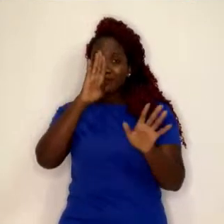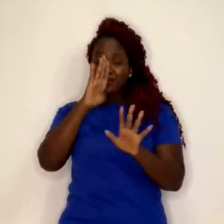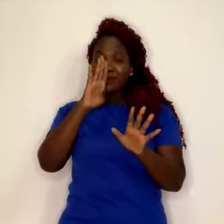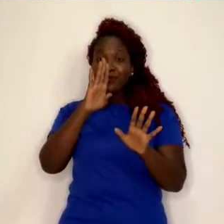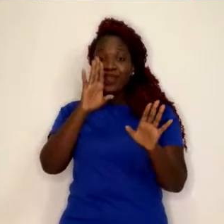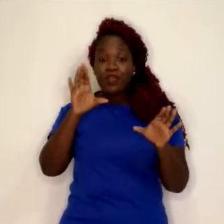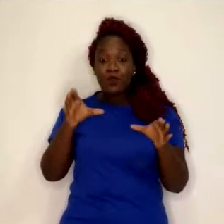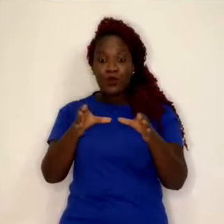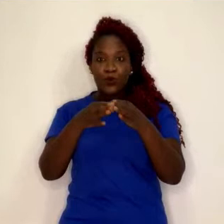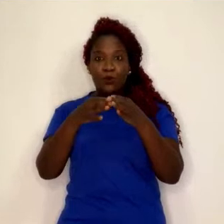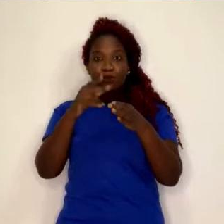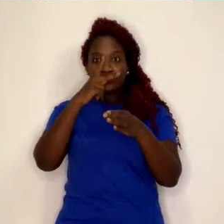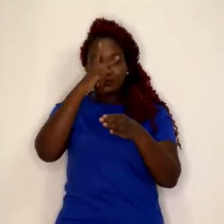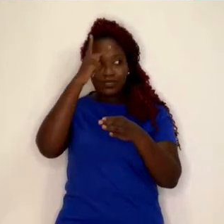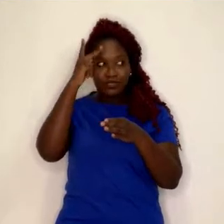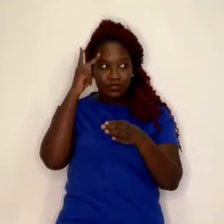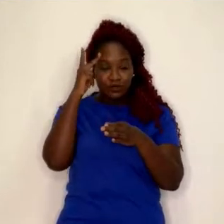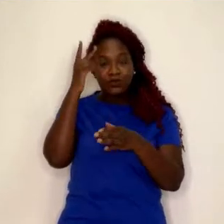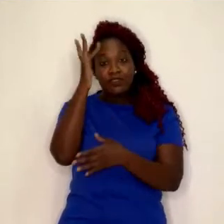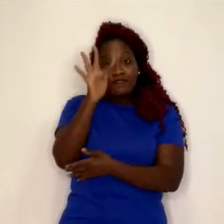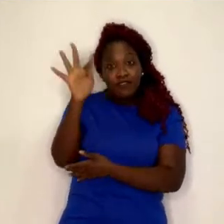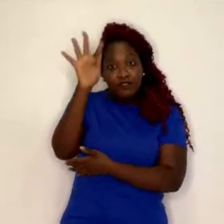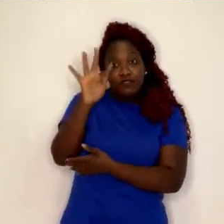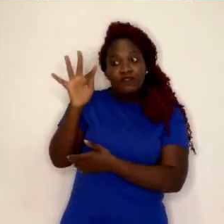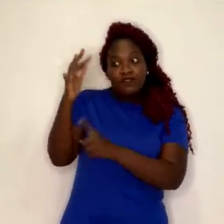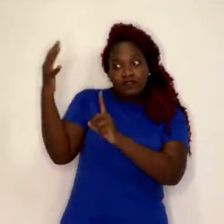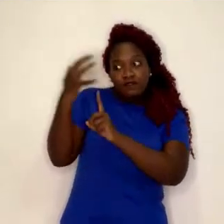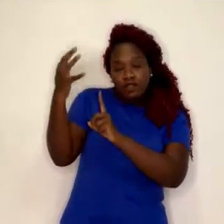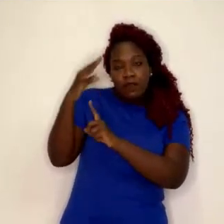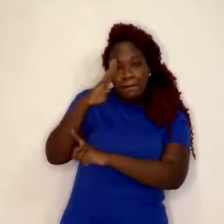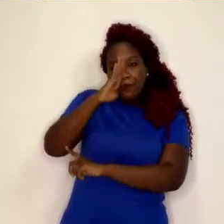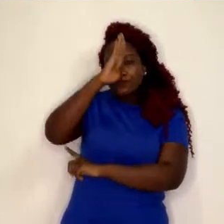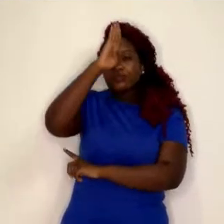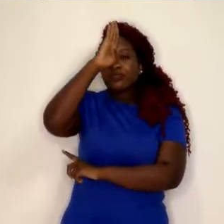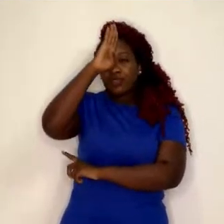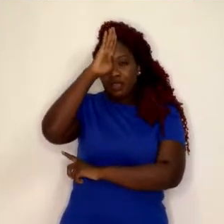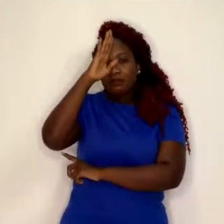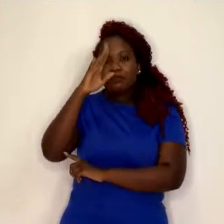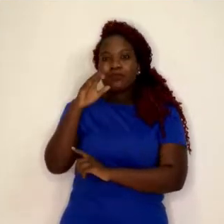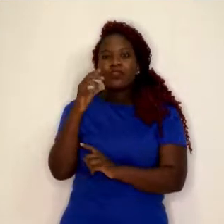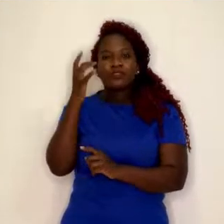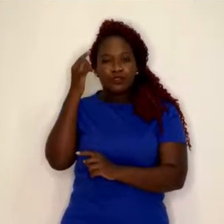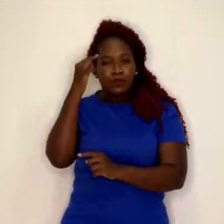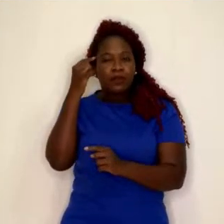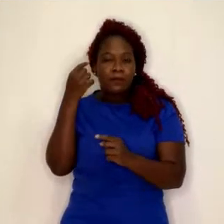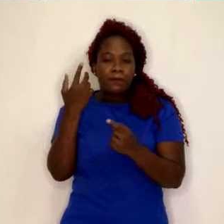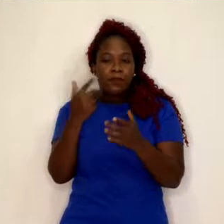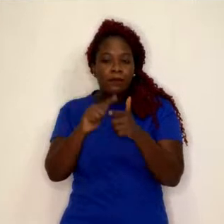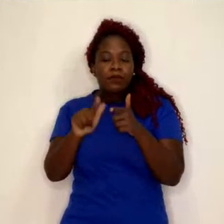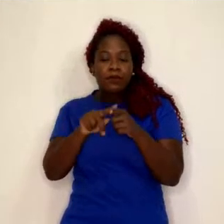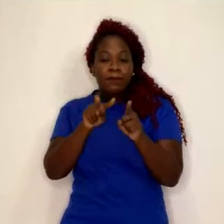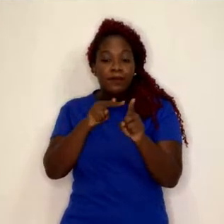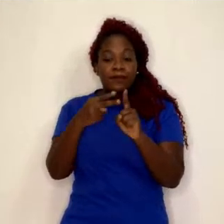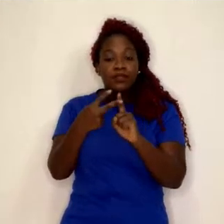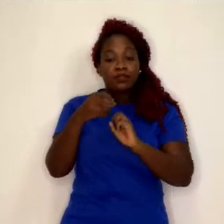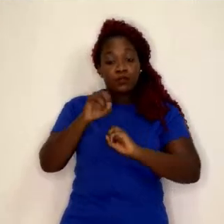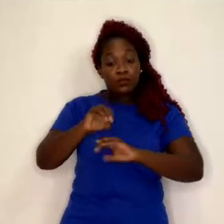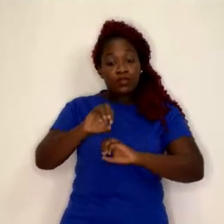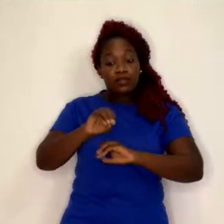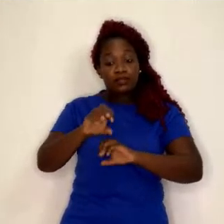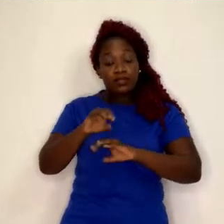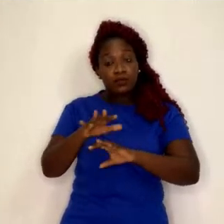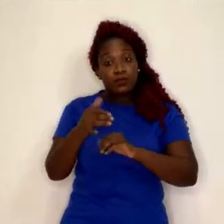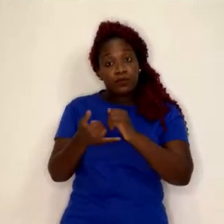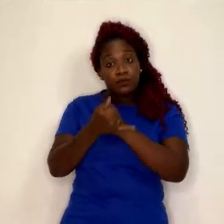issue, which is Bolsonarismo, which is not Bolsonaro himself. Our society is impregnated with a vision